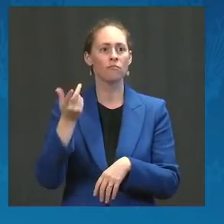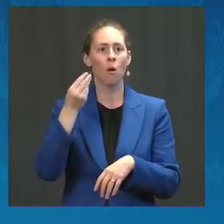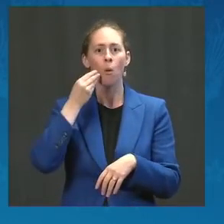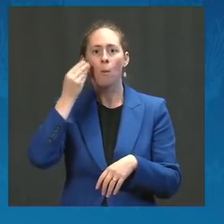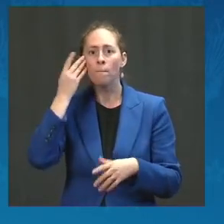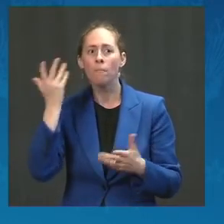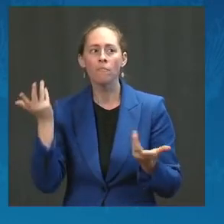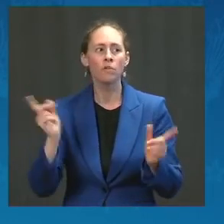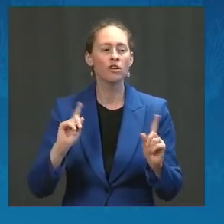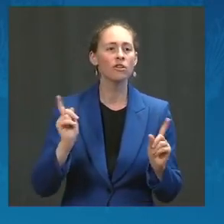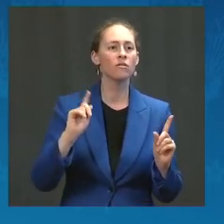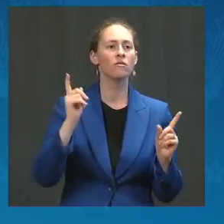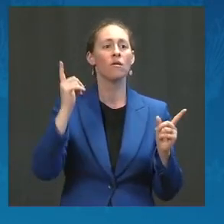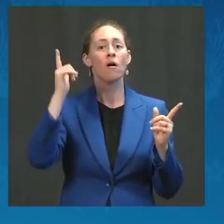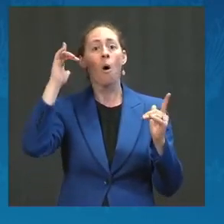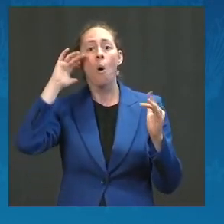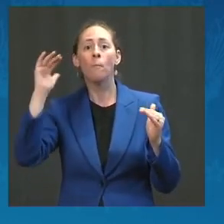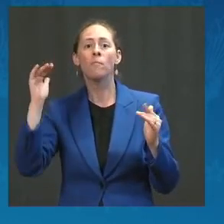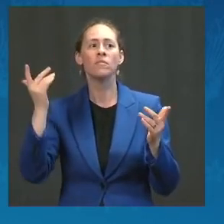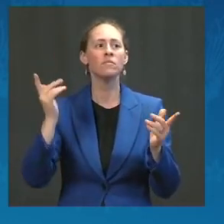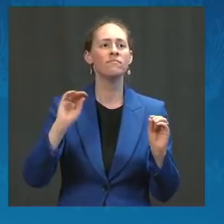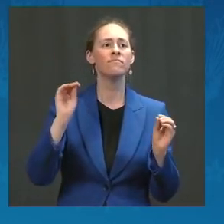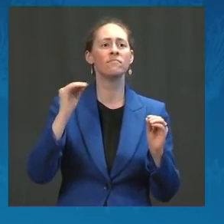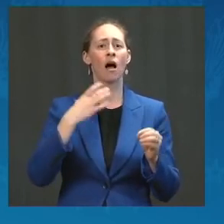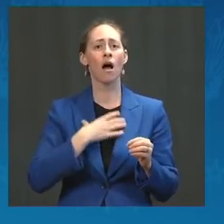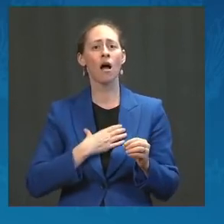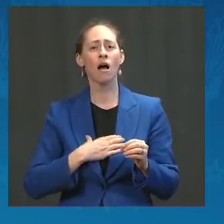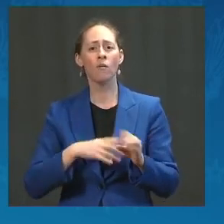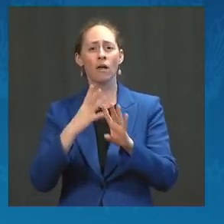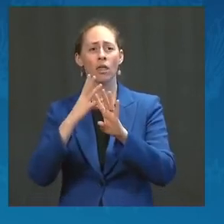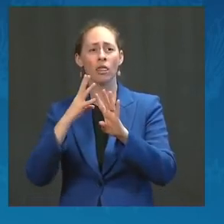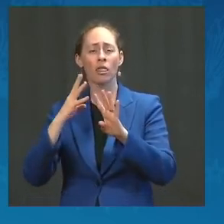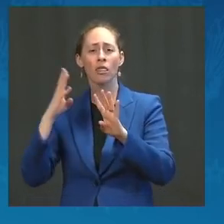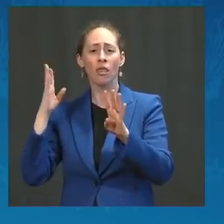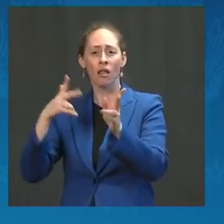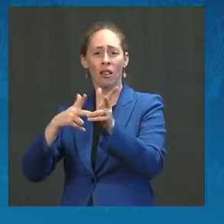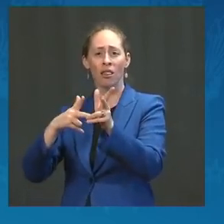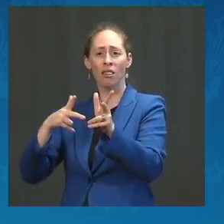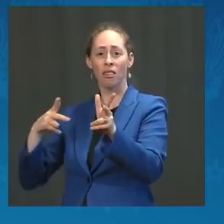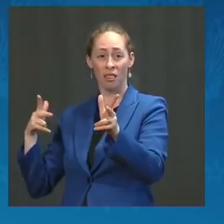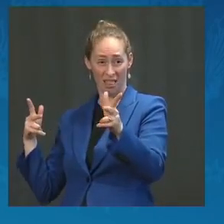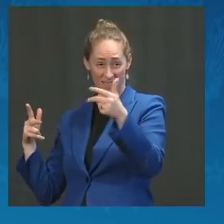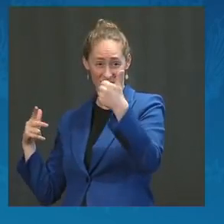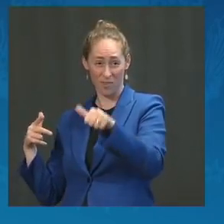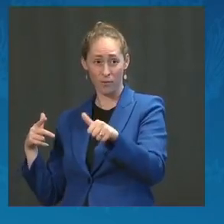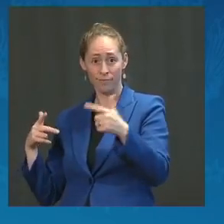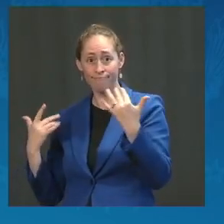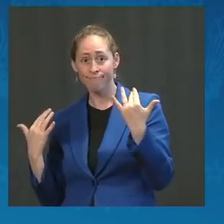those long lines? People in their automobiles waiting for a box of food to be put in their trunk?